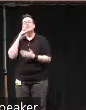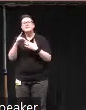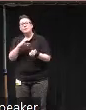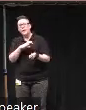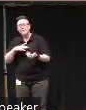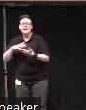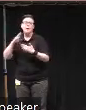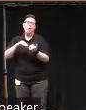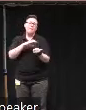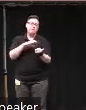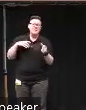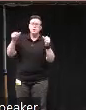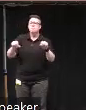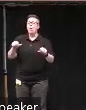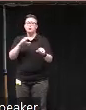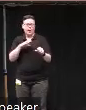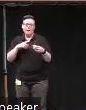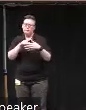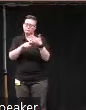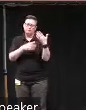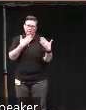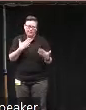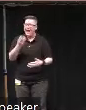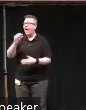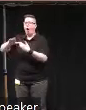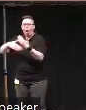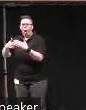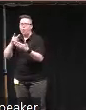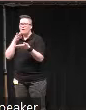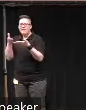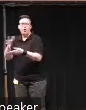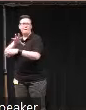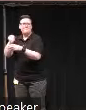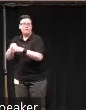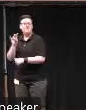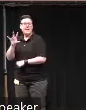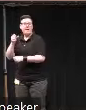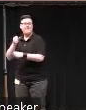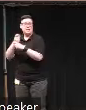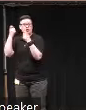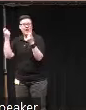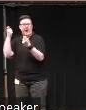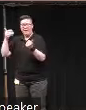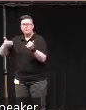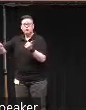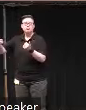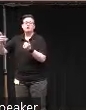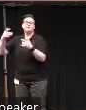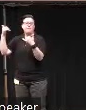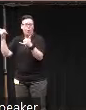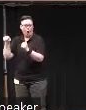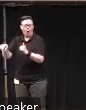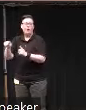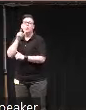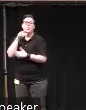and poster committee. And then, of course, all the people who were involved in the 75th anniversary soiree led